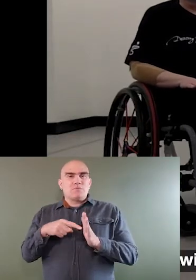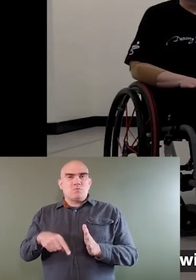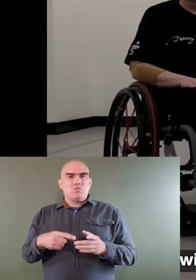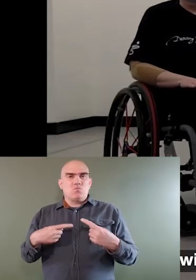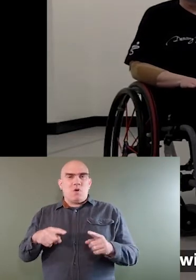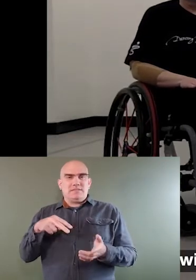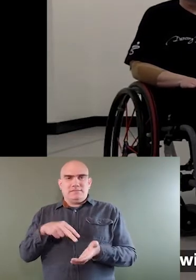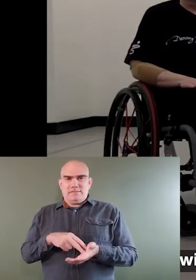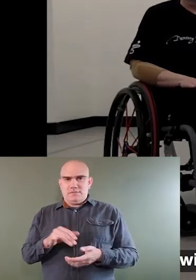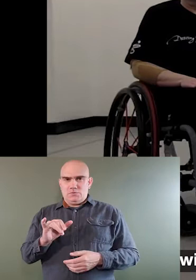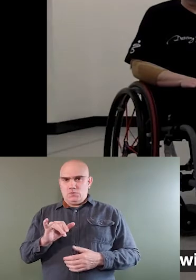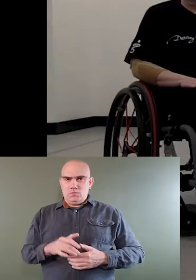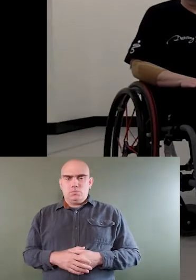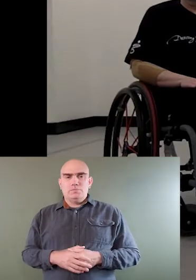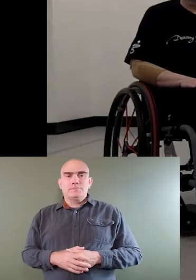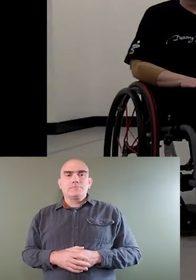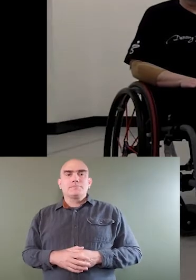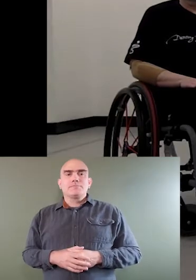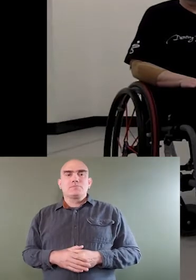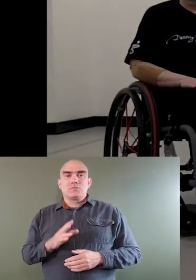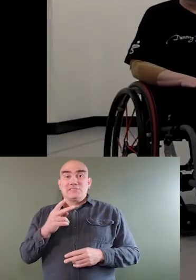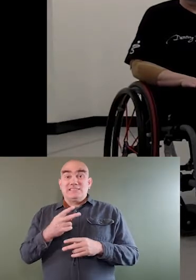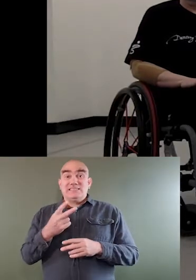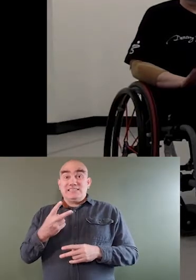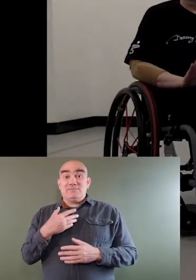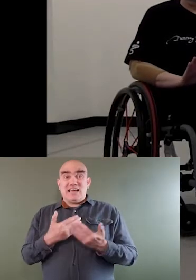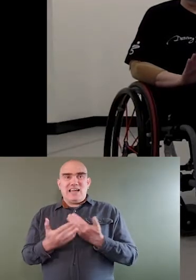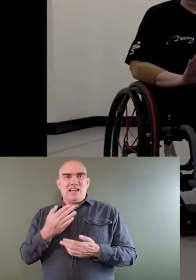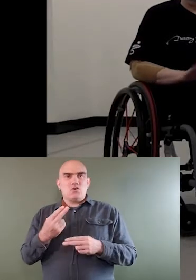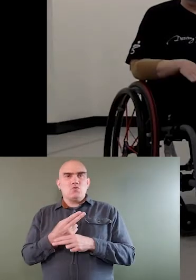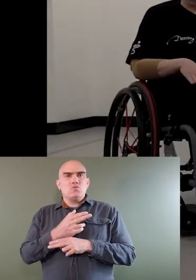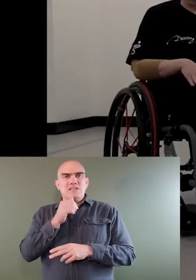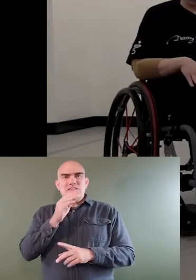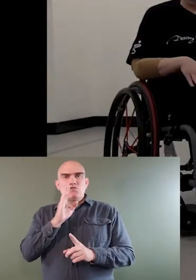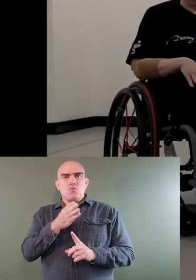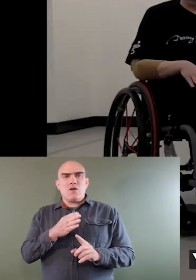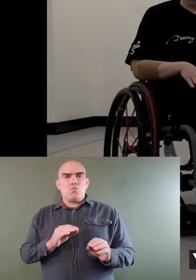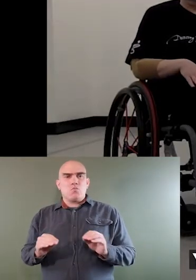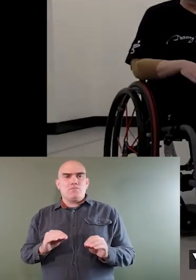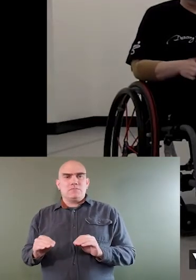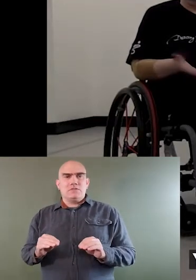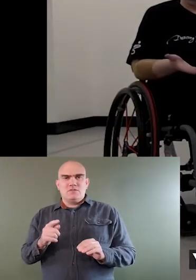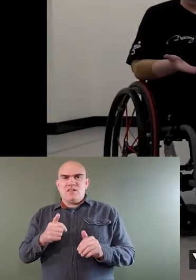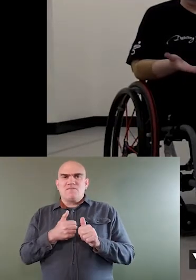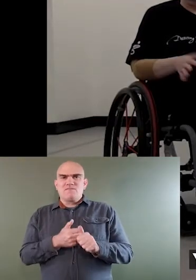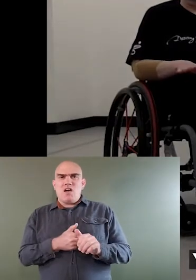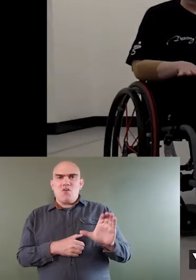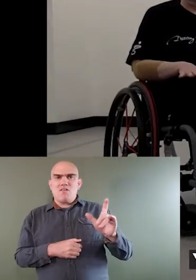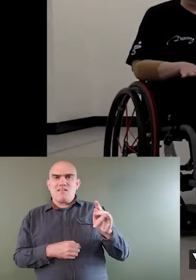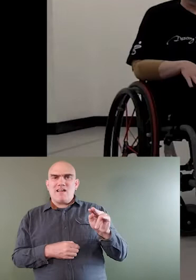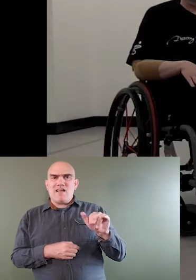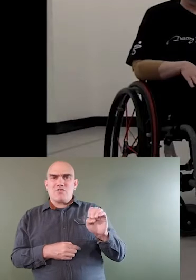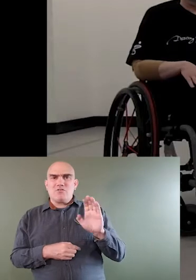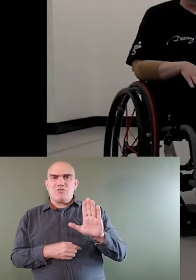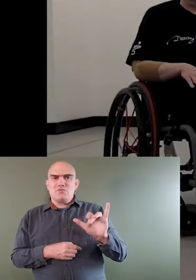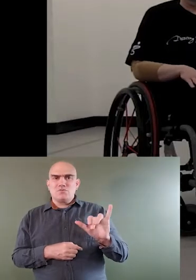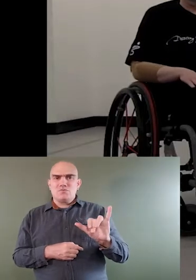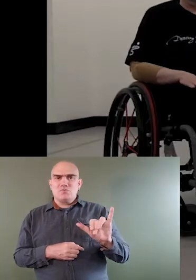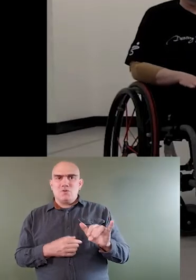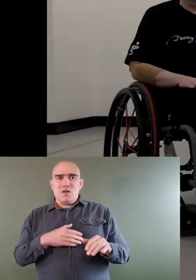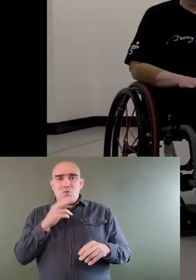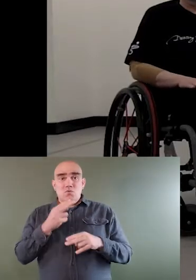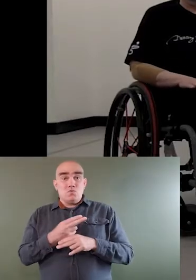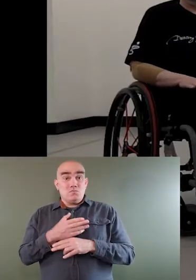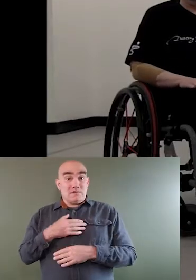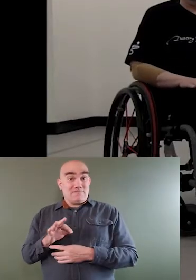this standing as well. You'll see my hands using indirect movement. You can follow Catherine's as well. And I will